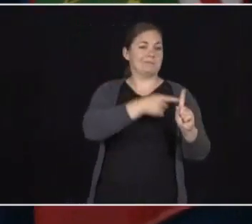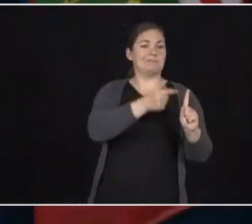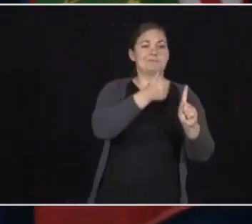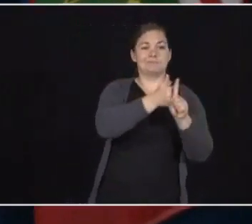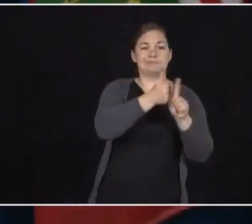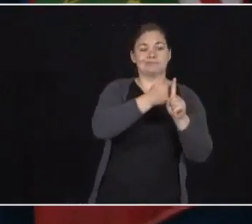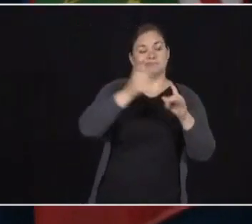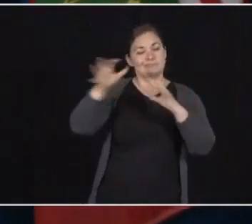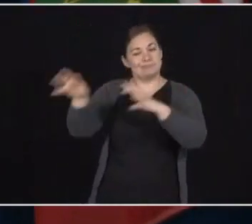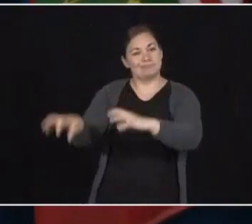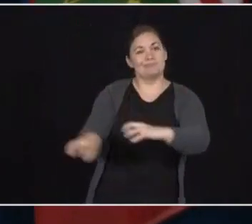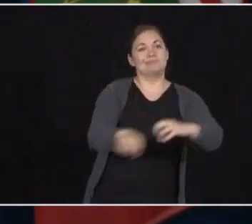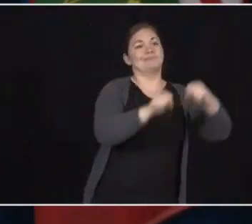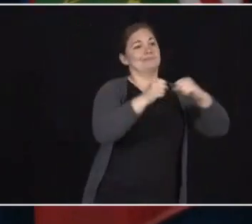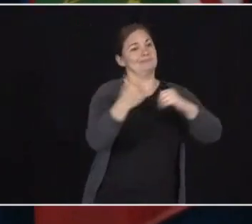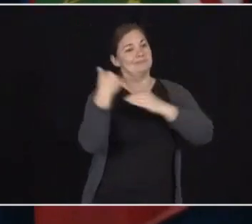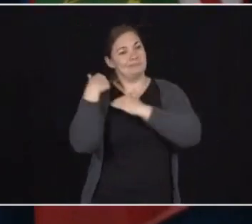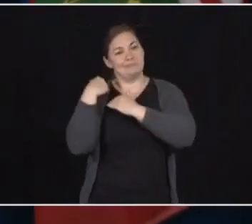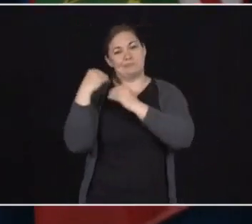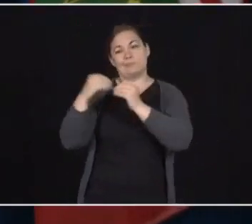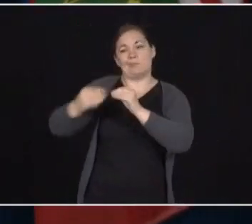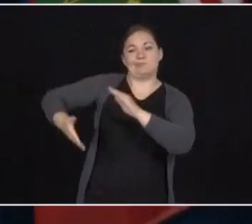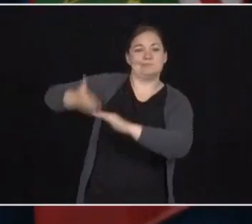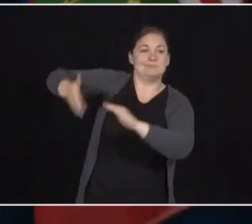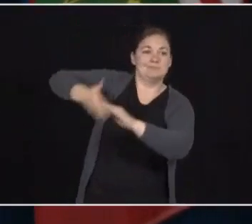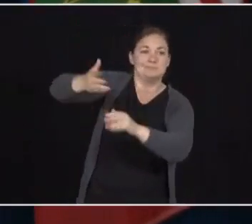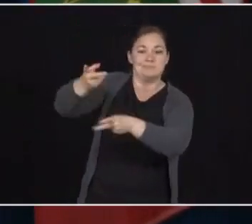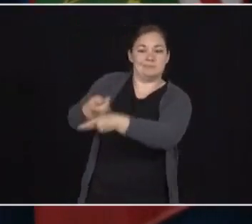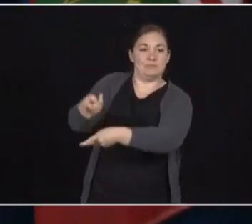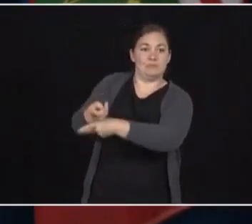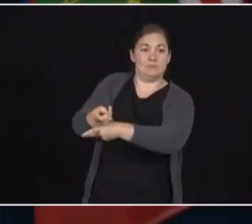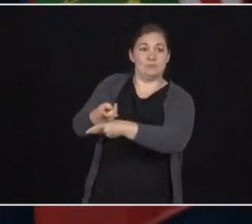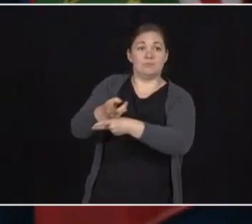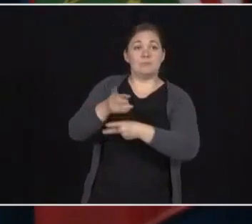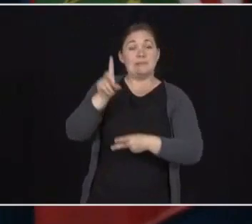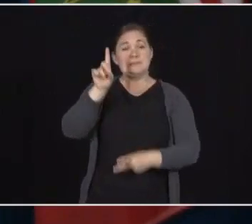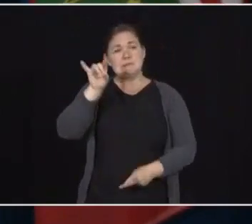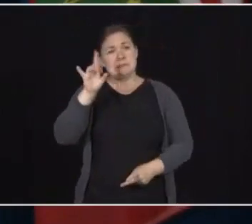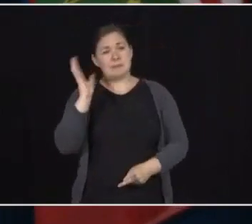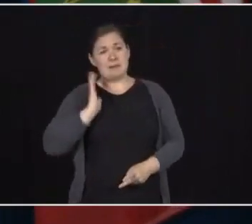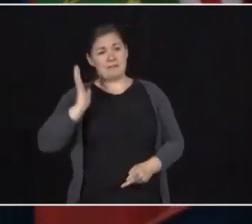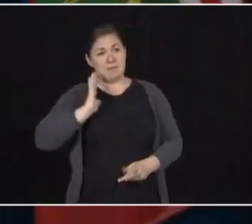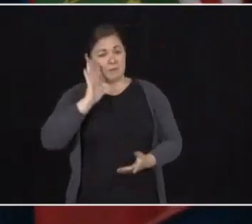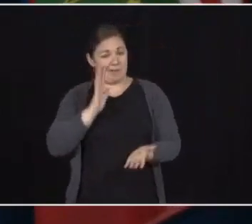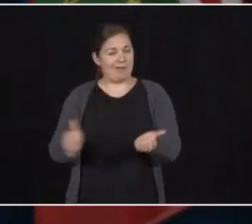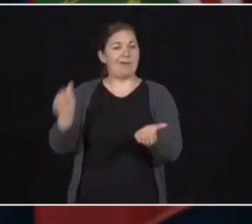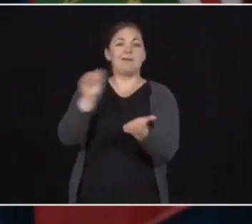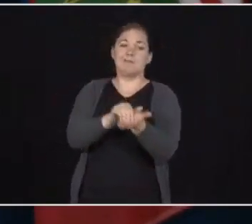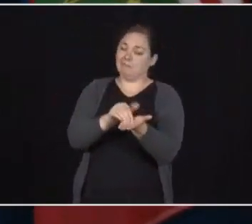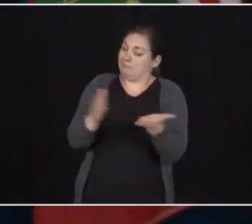to provide supervision. We've done that before, and we'll not hesitate to do it again if we need to.